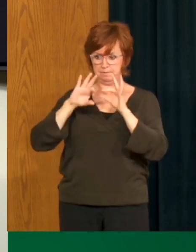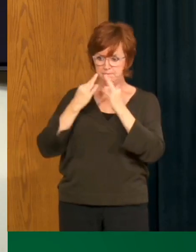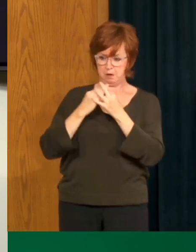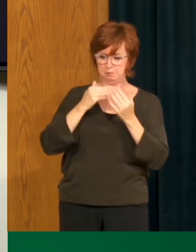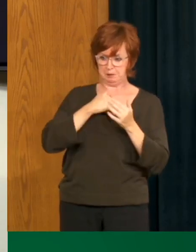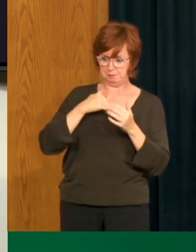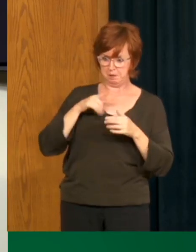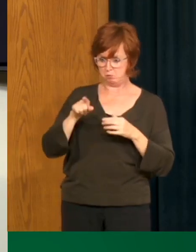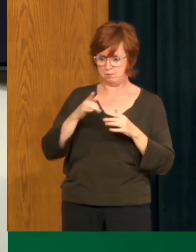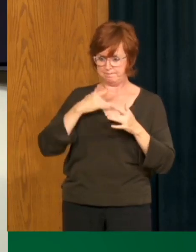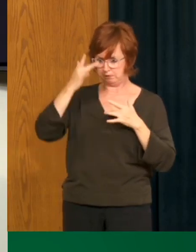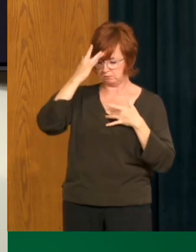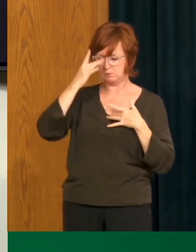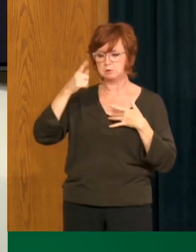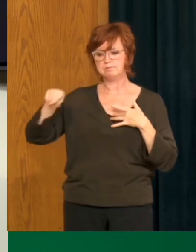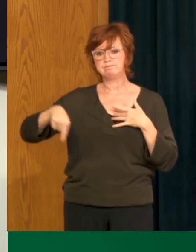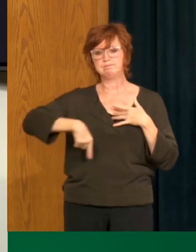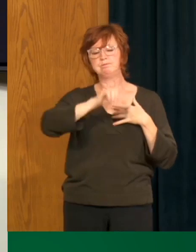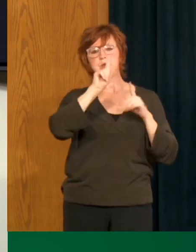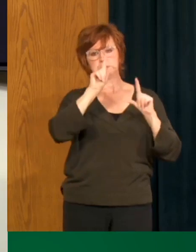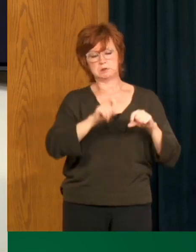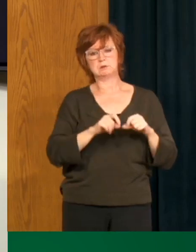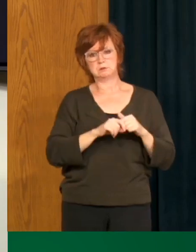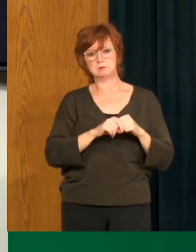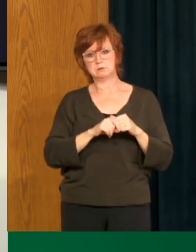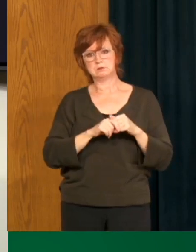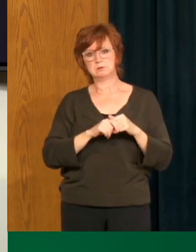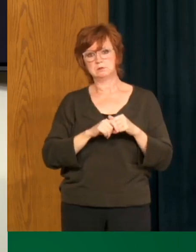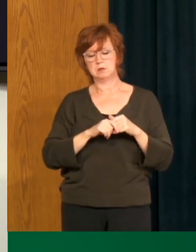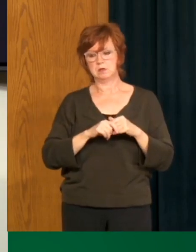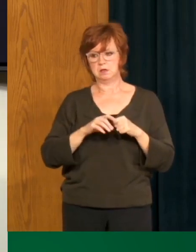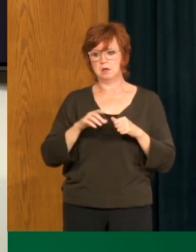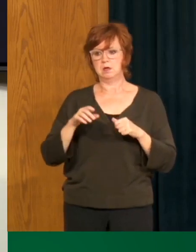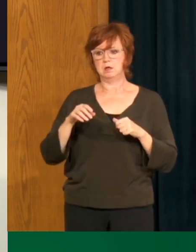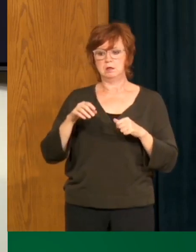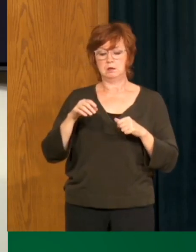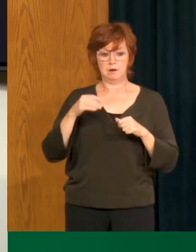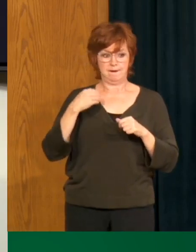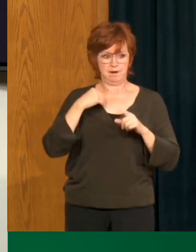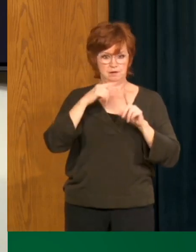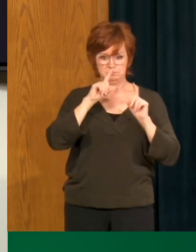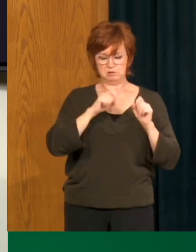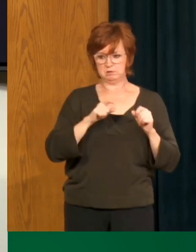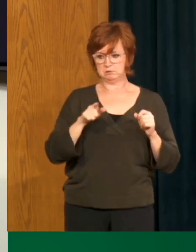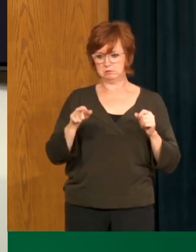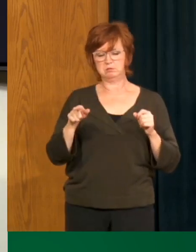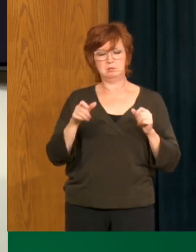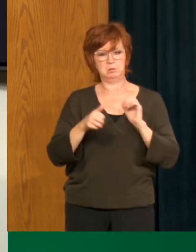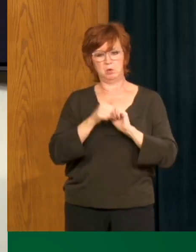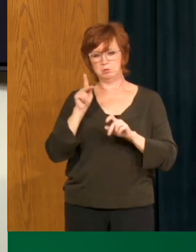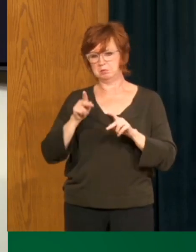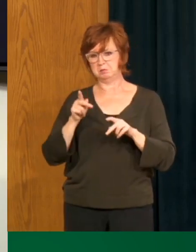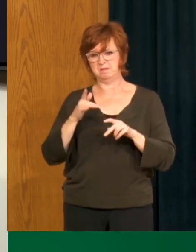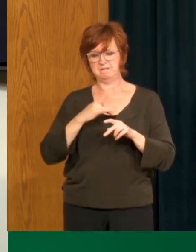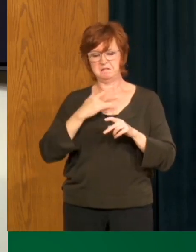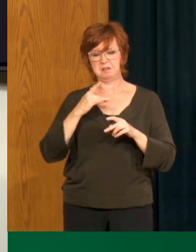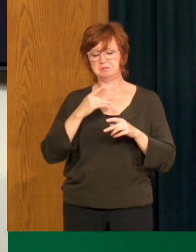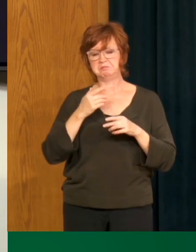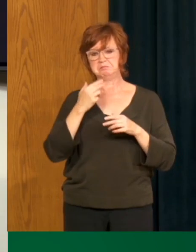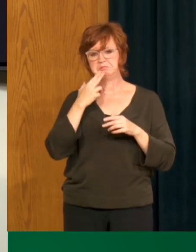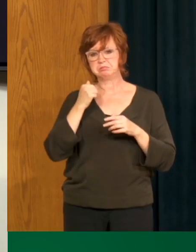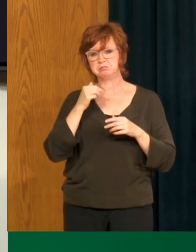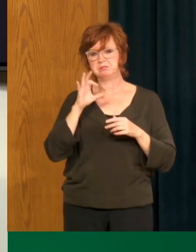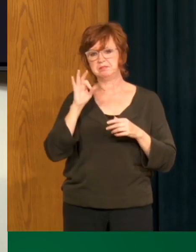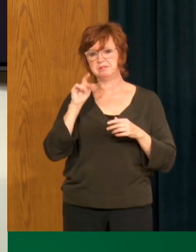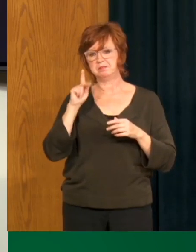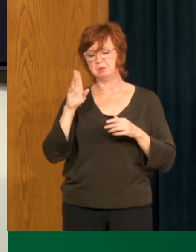and then further recommendation if the test is positive. In most cases, it's a mild illness that recovers while isolating